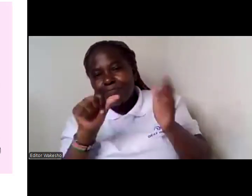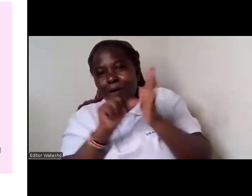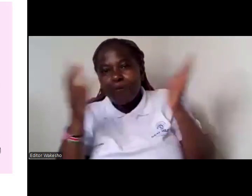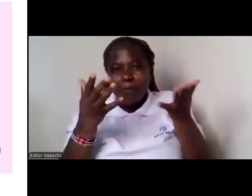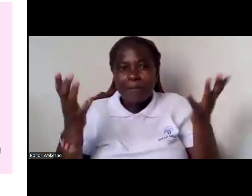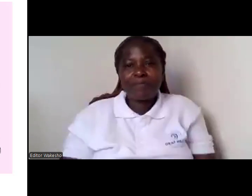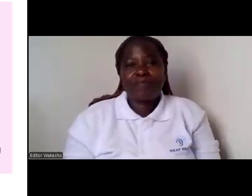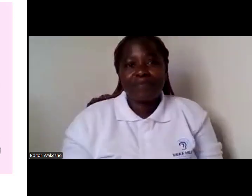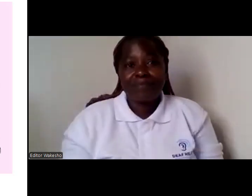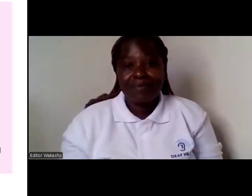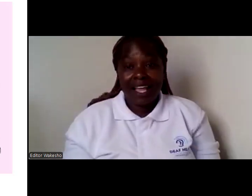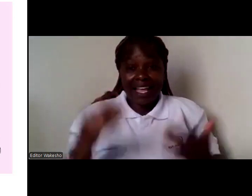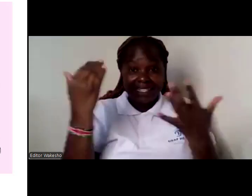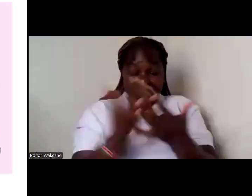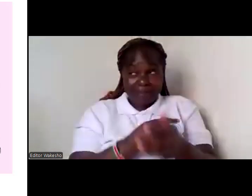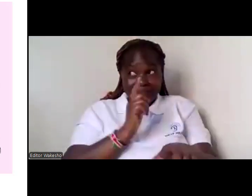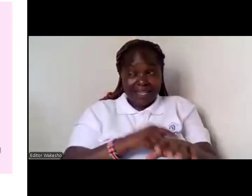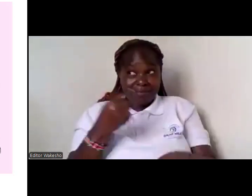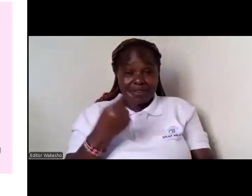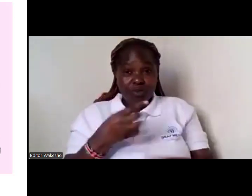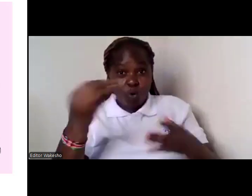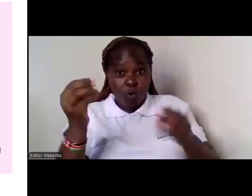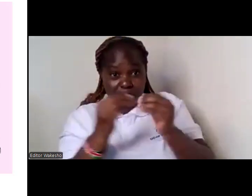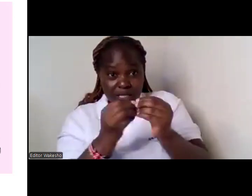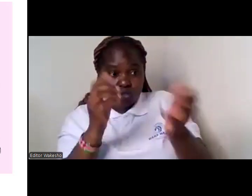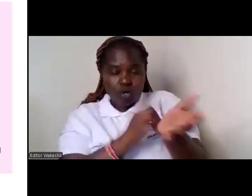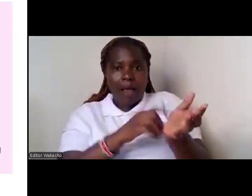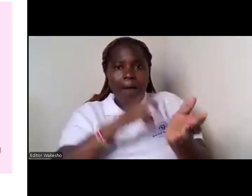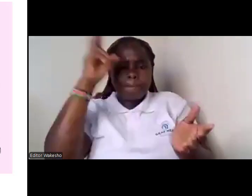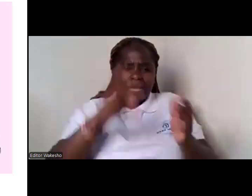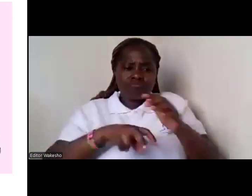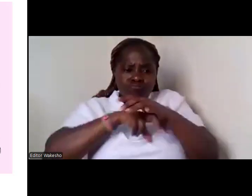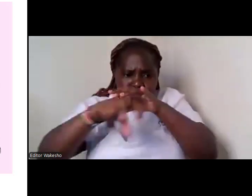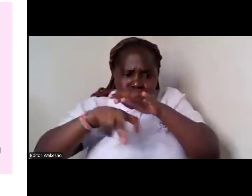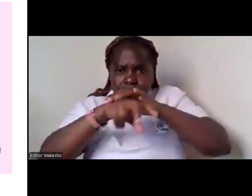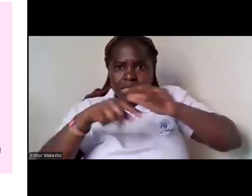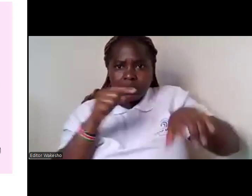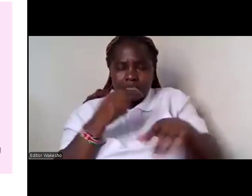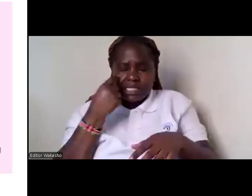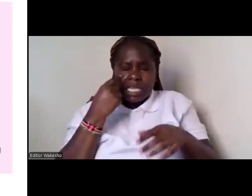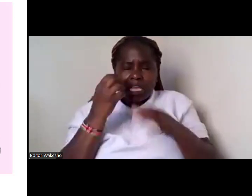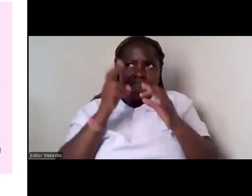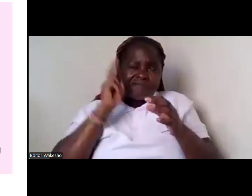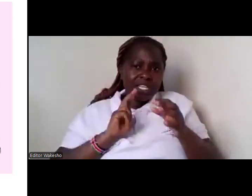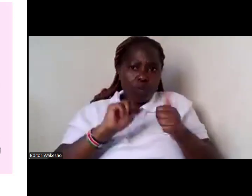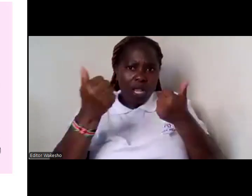Some things that we'll do when you see the doctor, we might do a scan to check if the uterus has something called